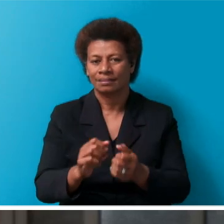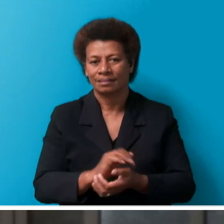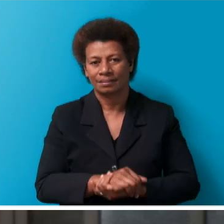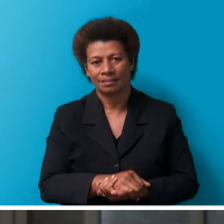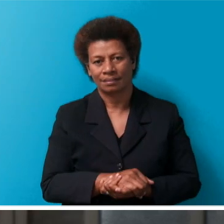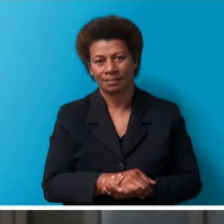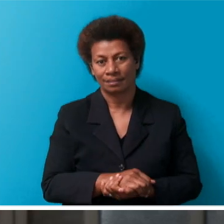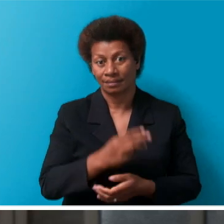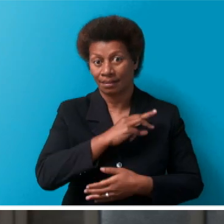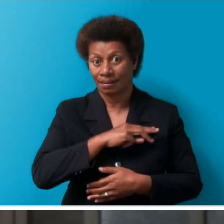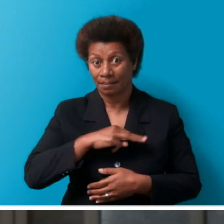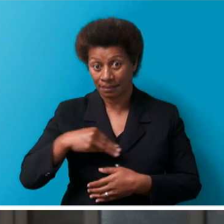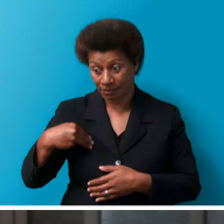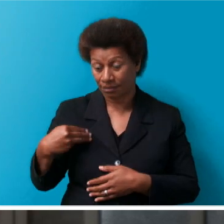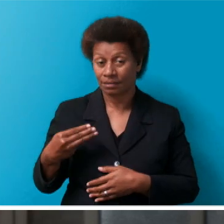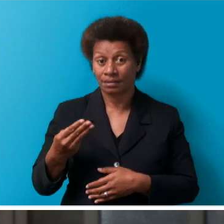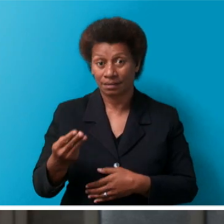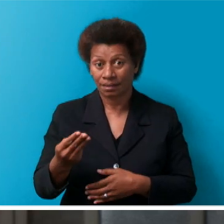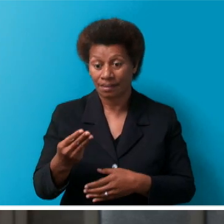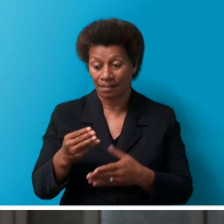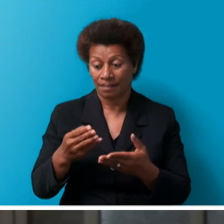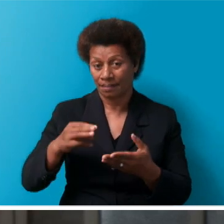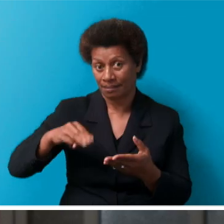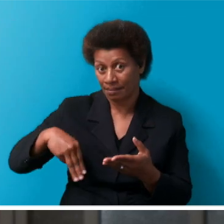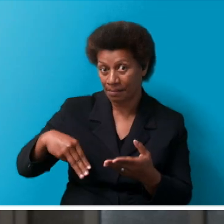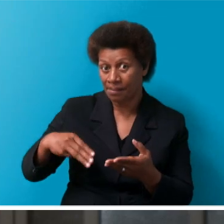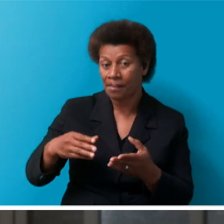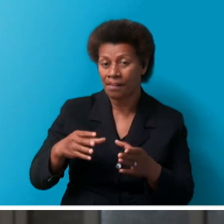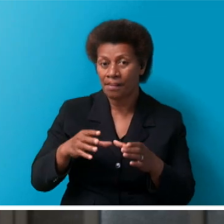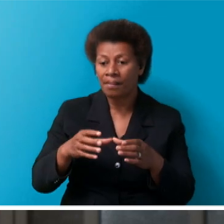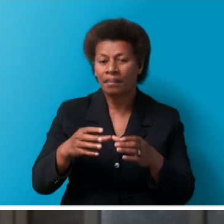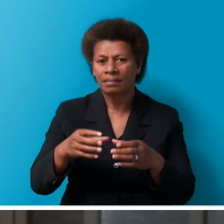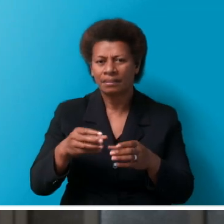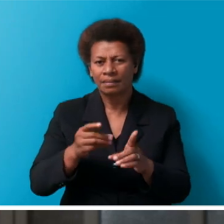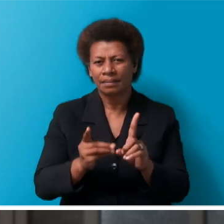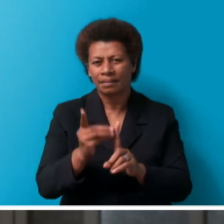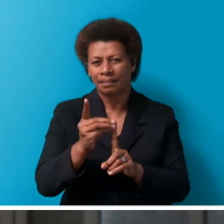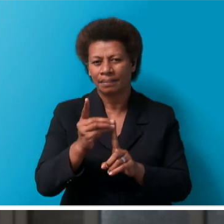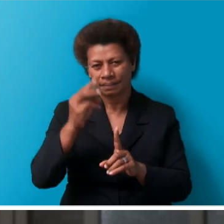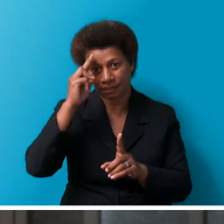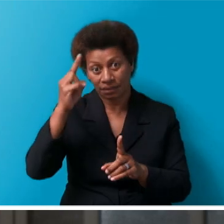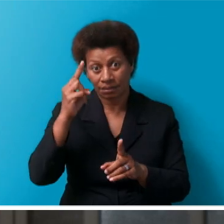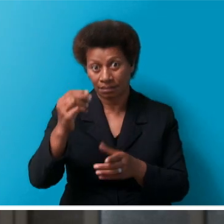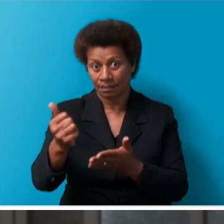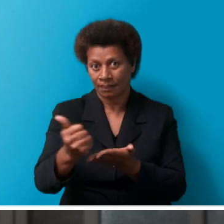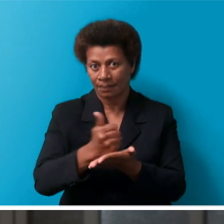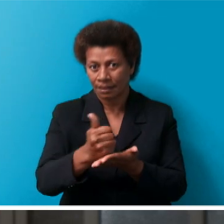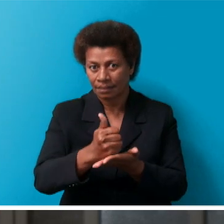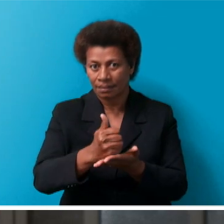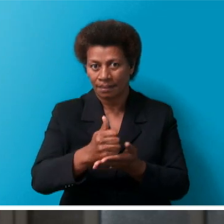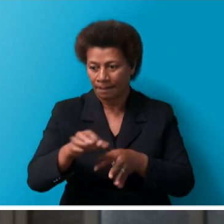The ministry and its key stakeholders are currently developing the Women's Economic Empowerment National Action Plan, indicating government's